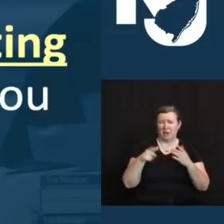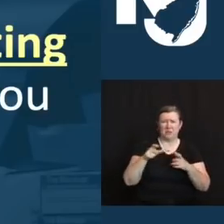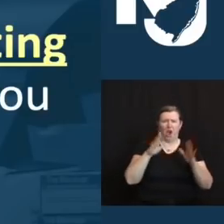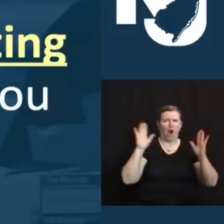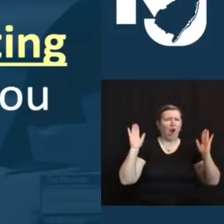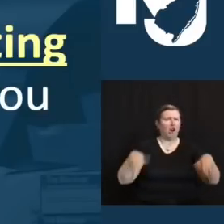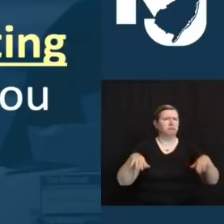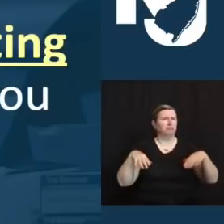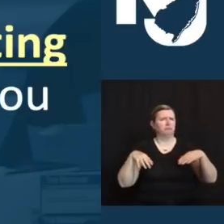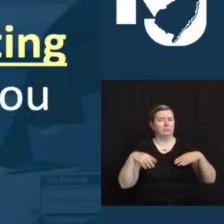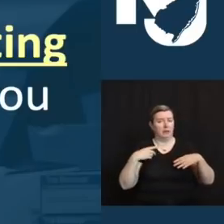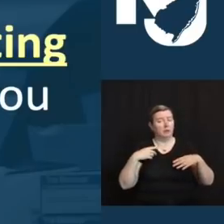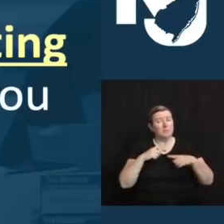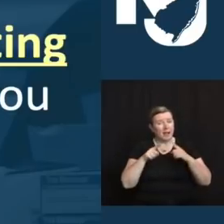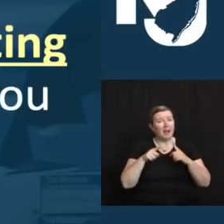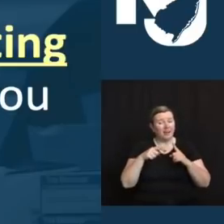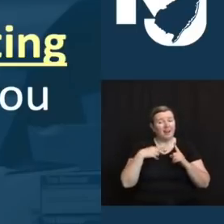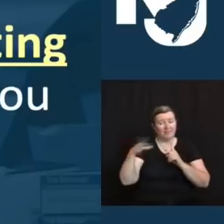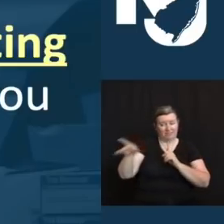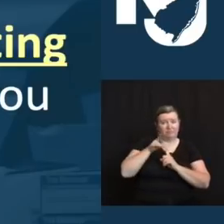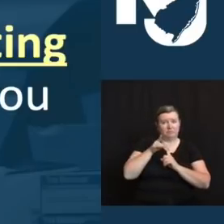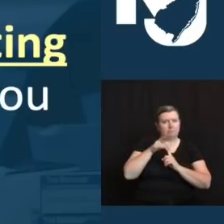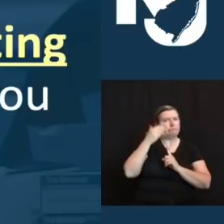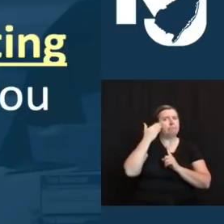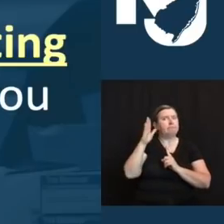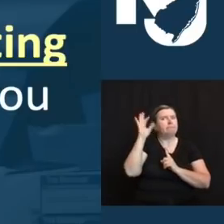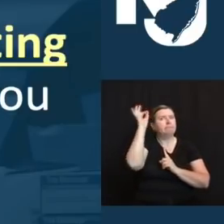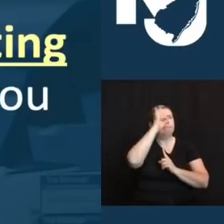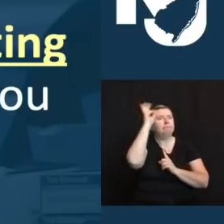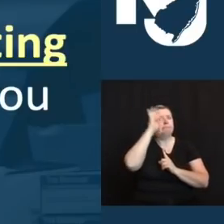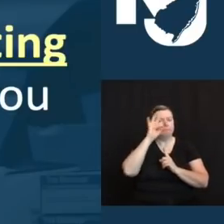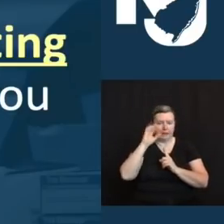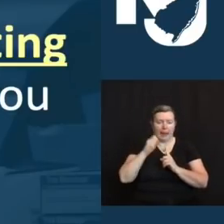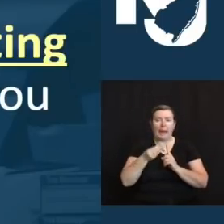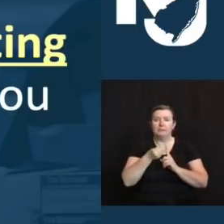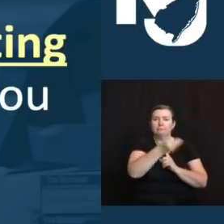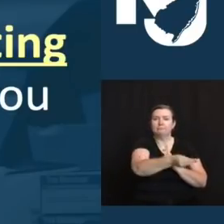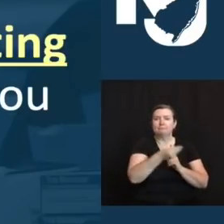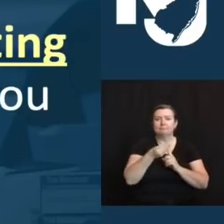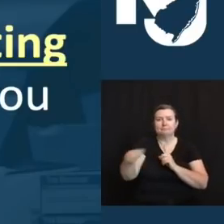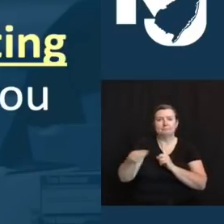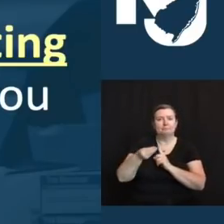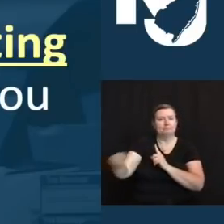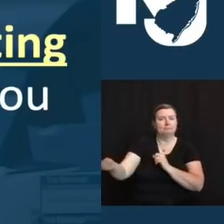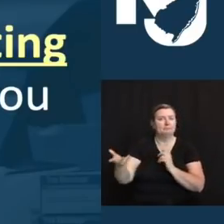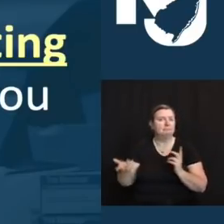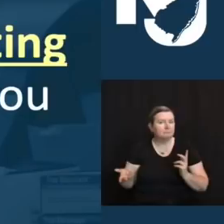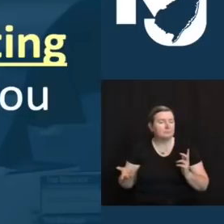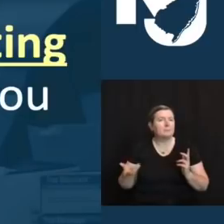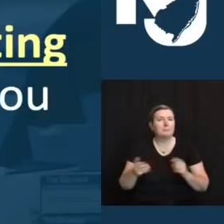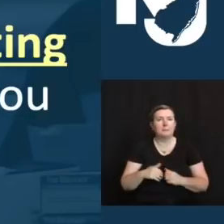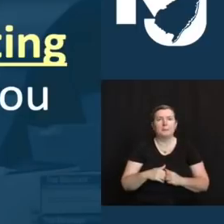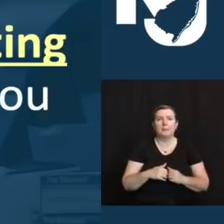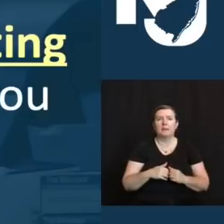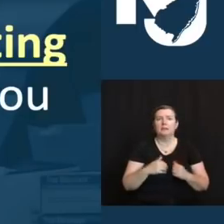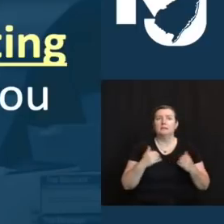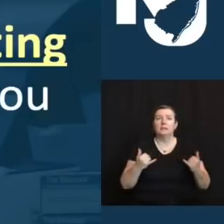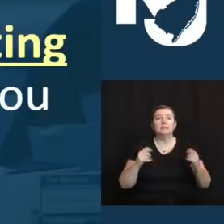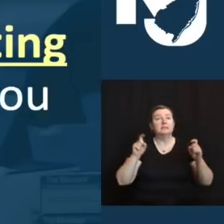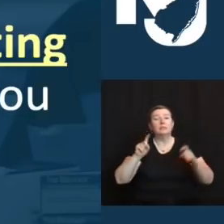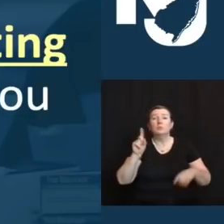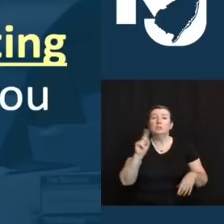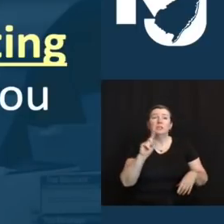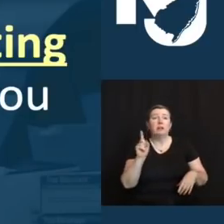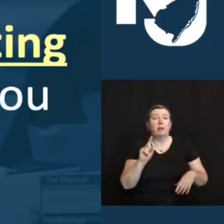risk of spreading it to others. There are now more than 250 locations across New Jersey to